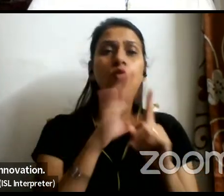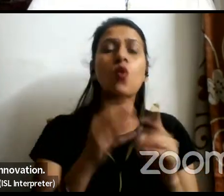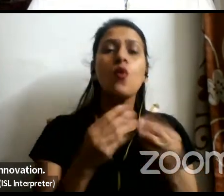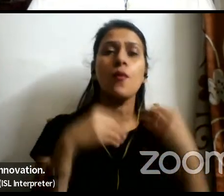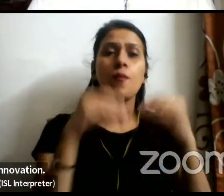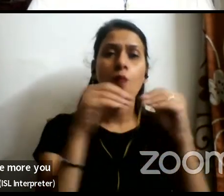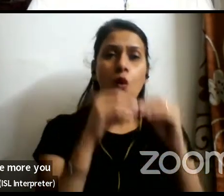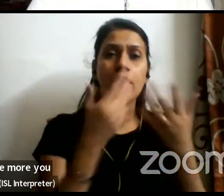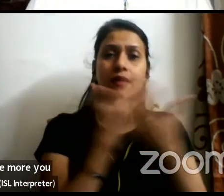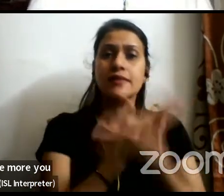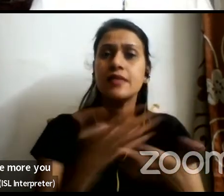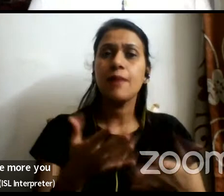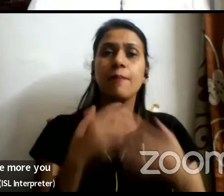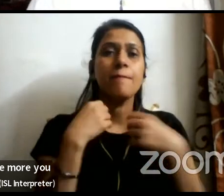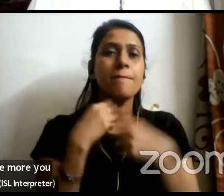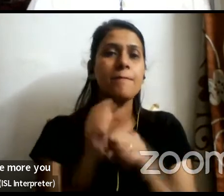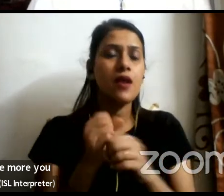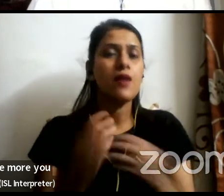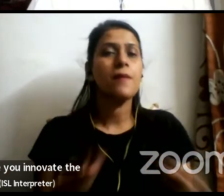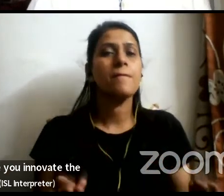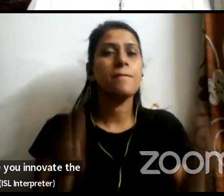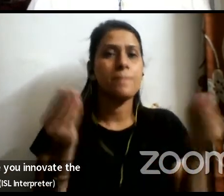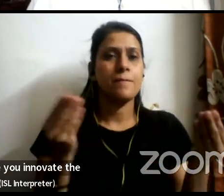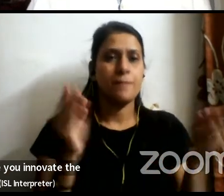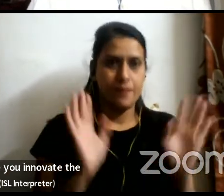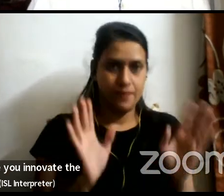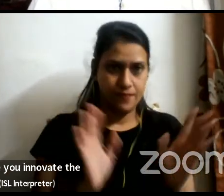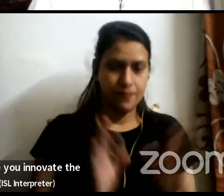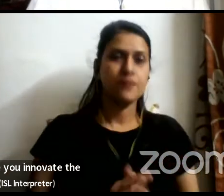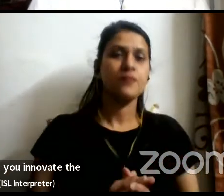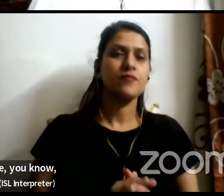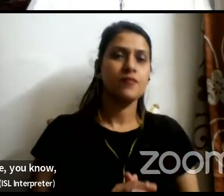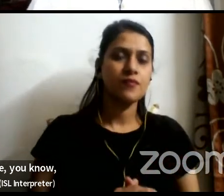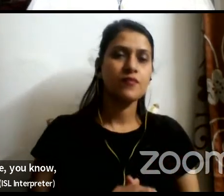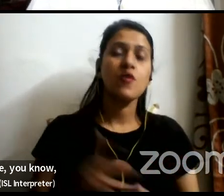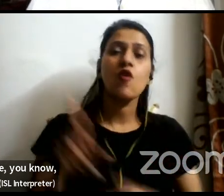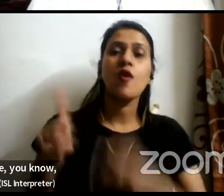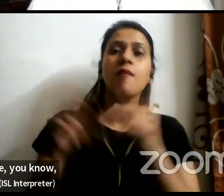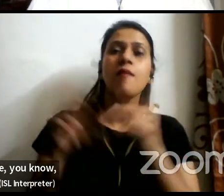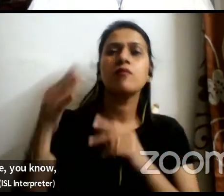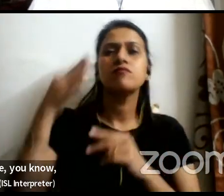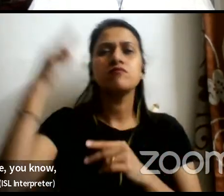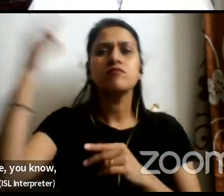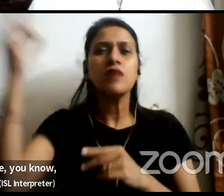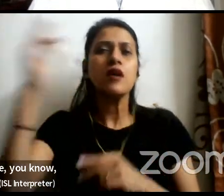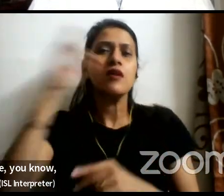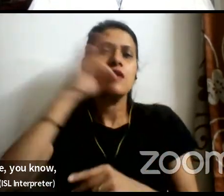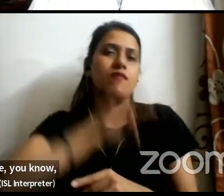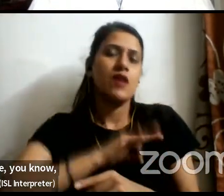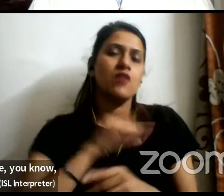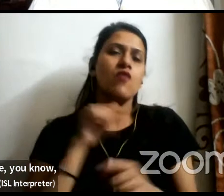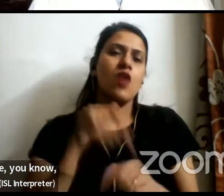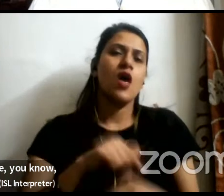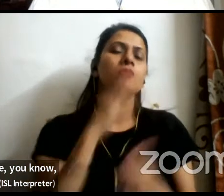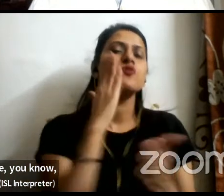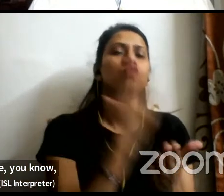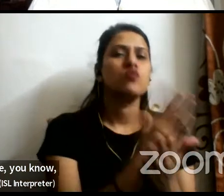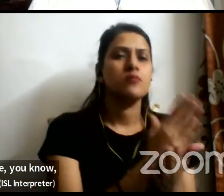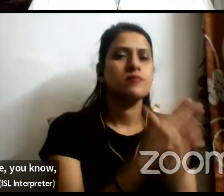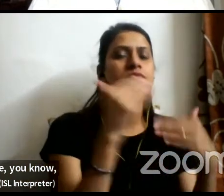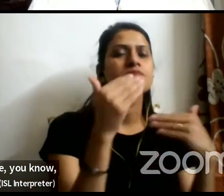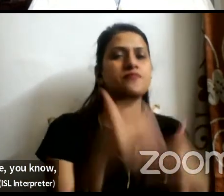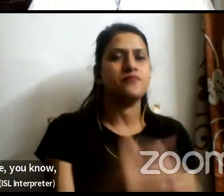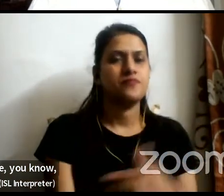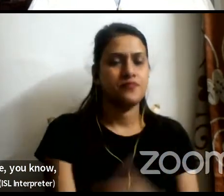better products you will have, and more, would be better for the consumers in the long run. So in that sense, I think IP and